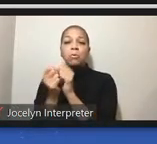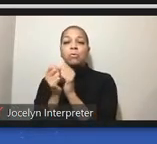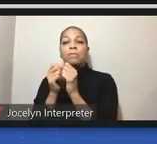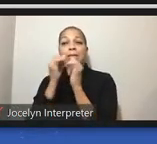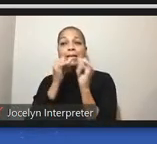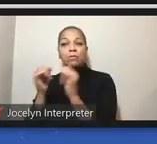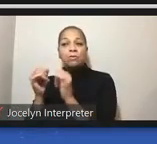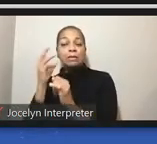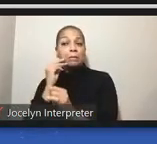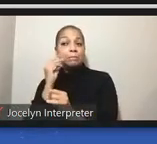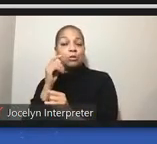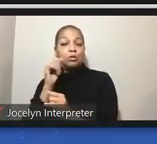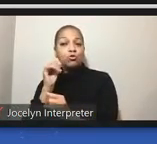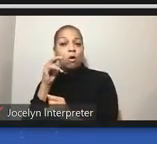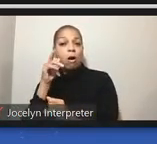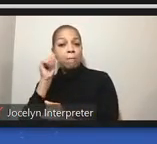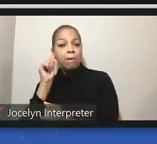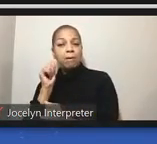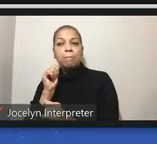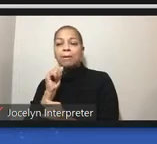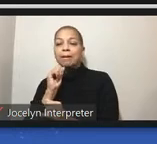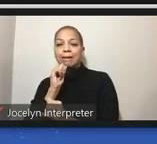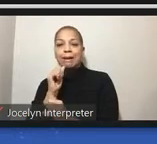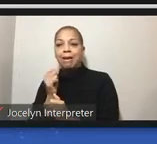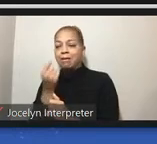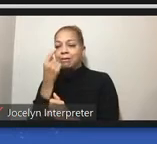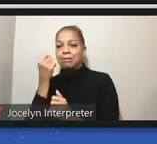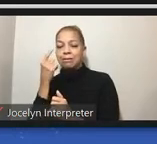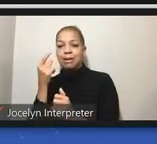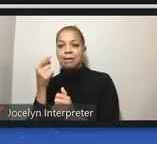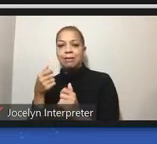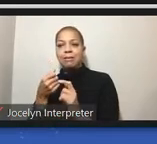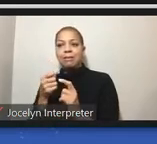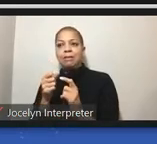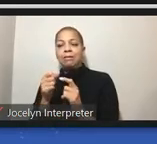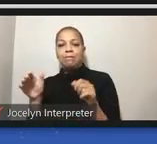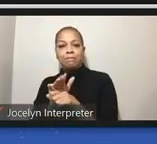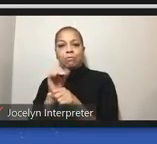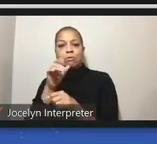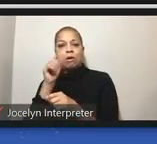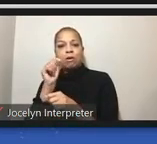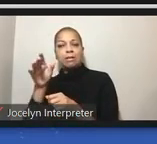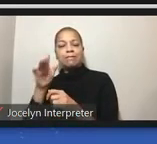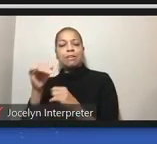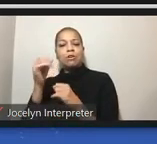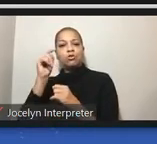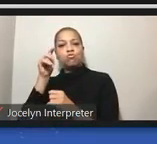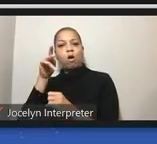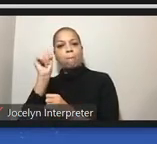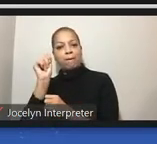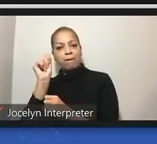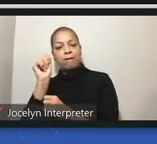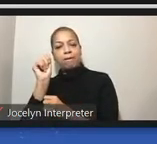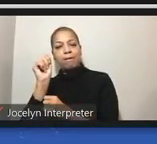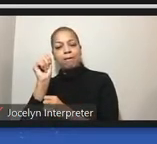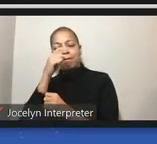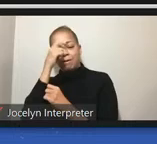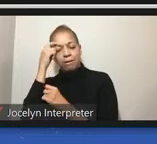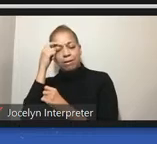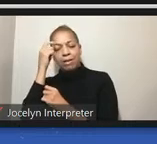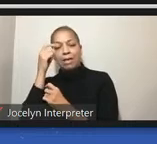being provided the larger context of the existence of their trauma. In this context, we